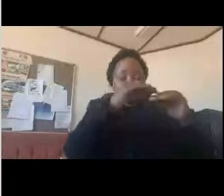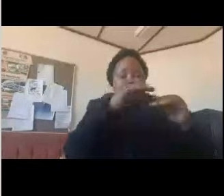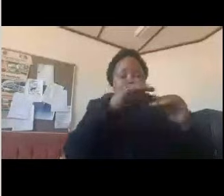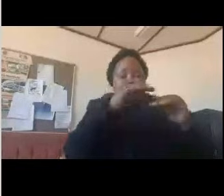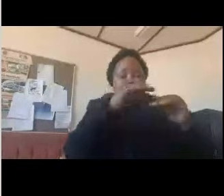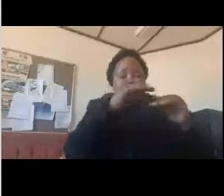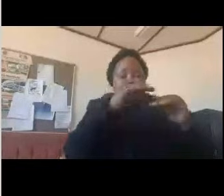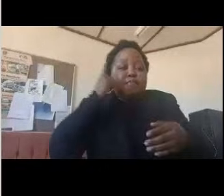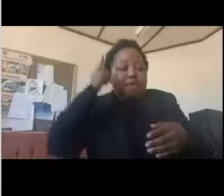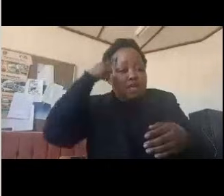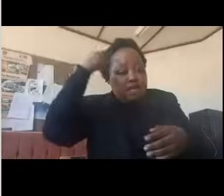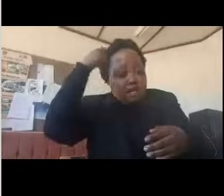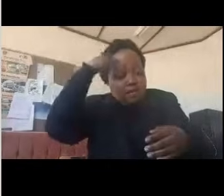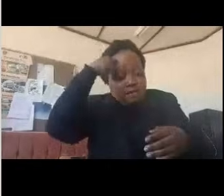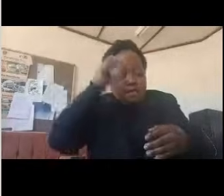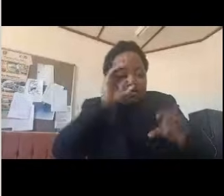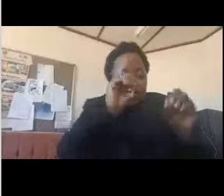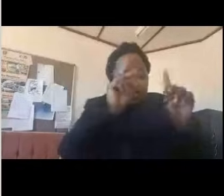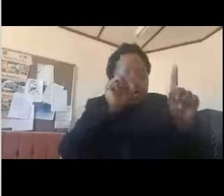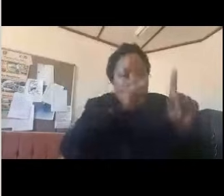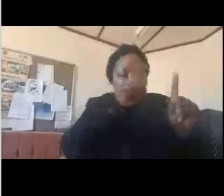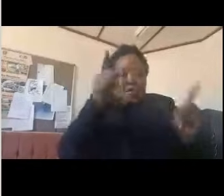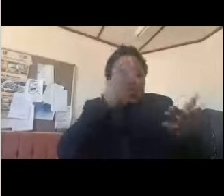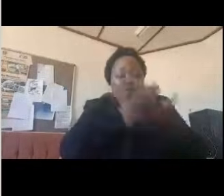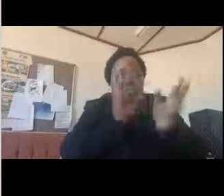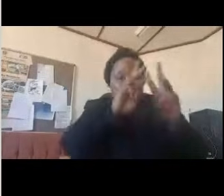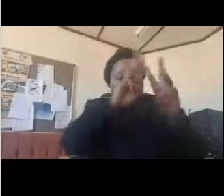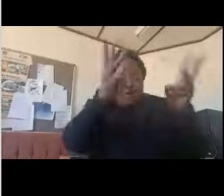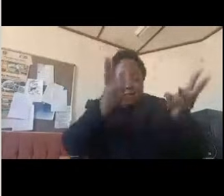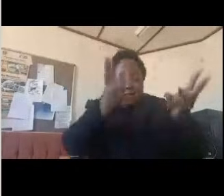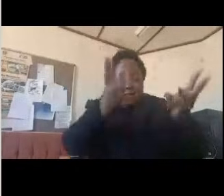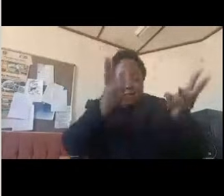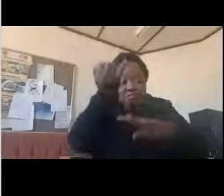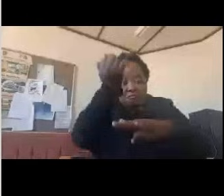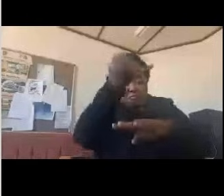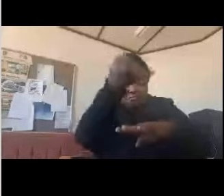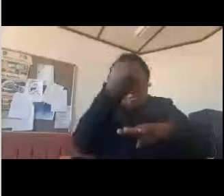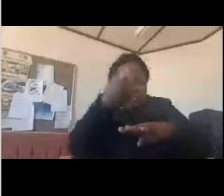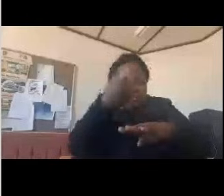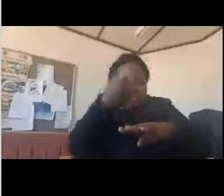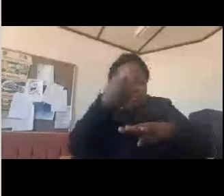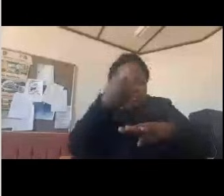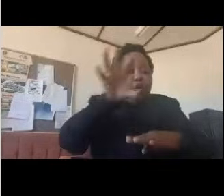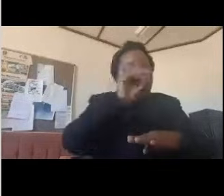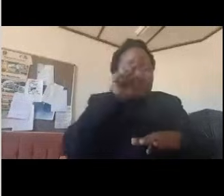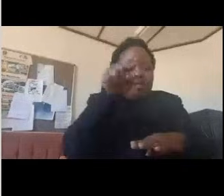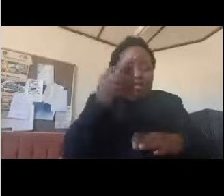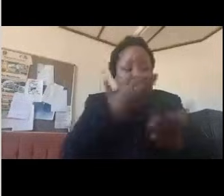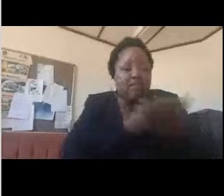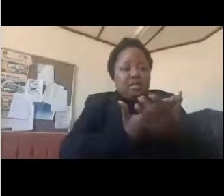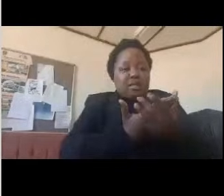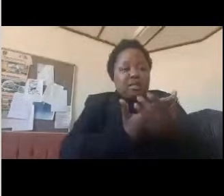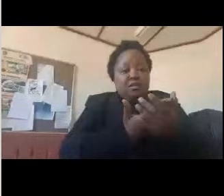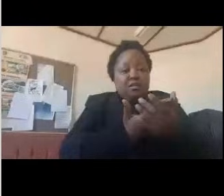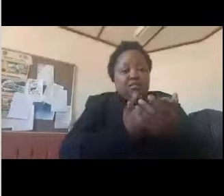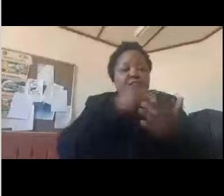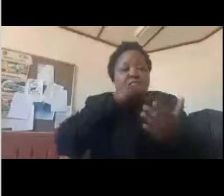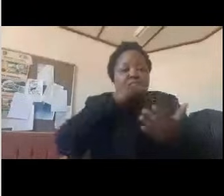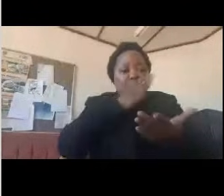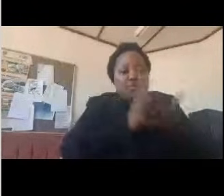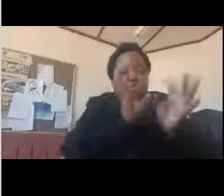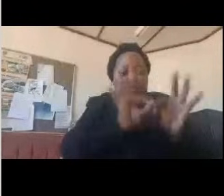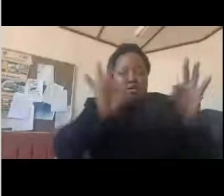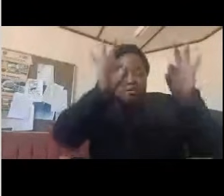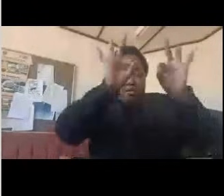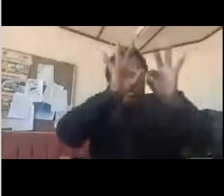the universal design that help us to keep almost everything like standard, of which it is important for us, even as civil society organization,